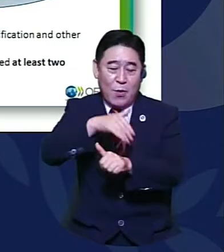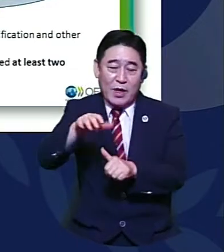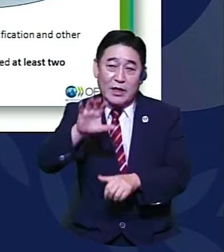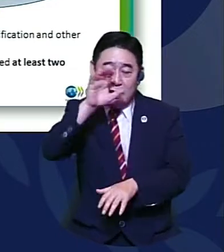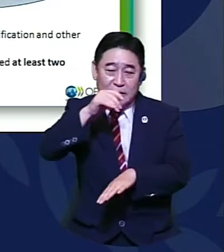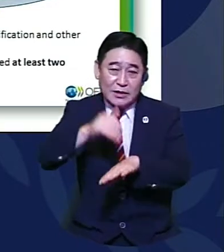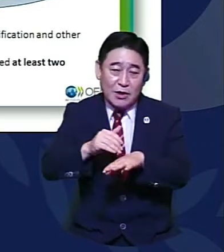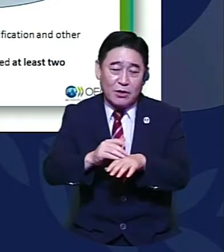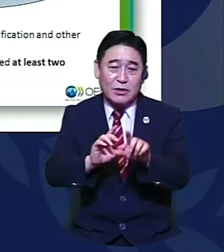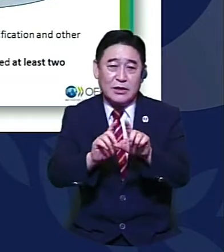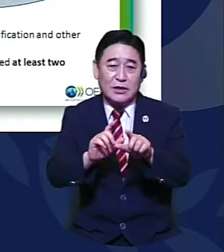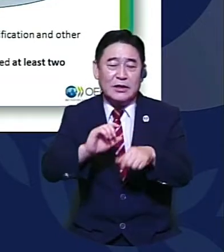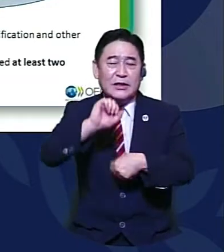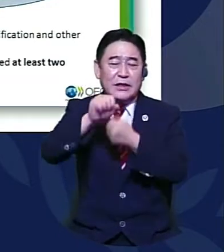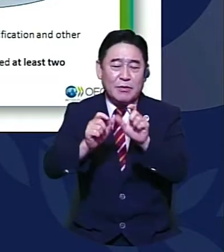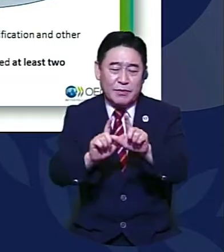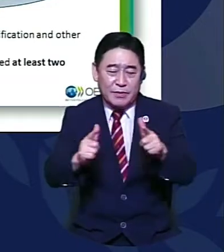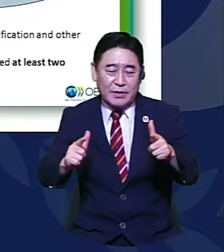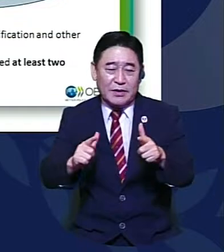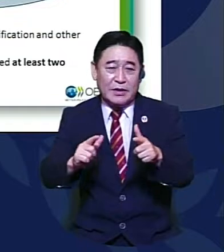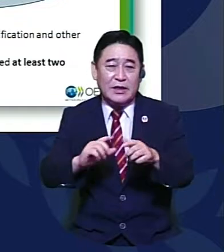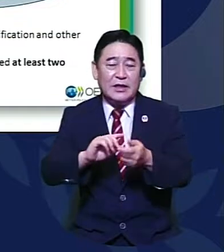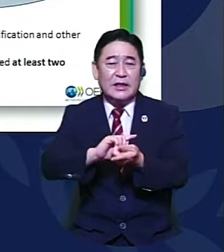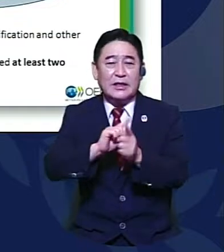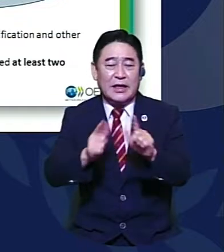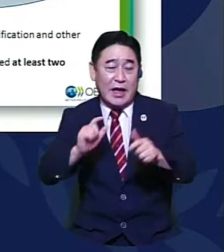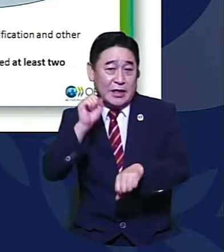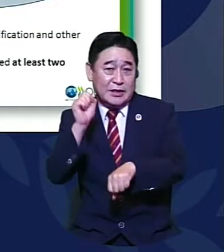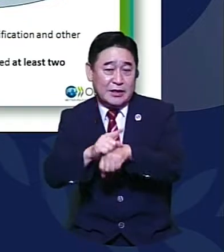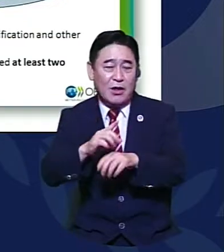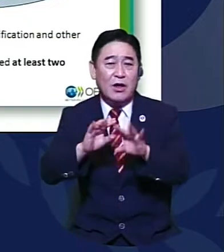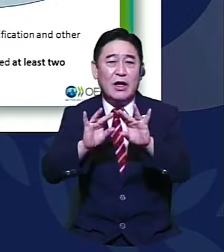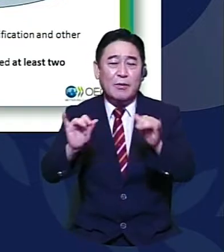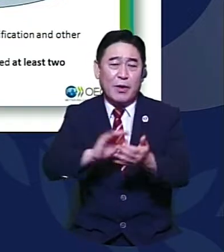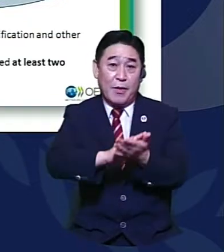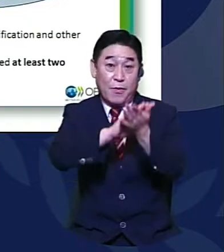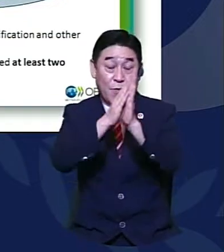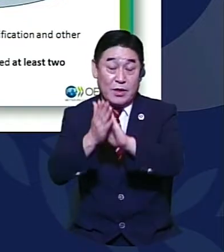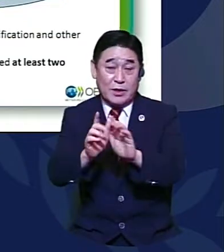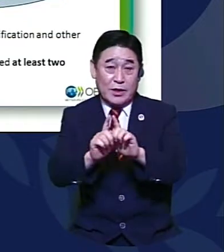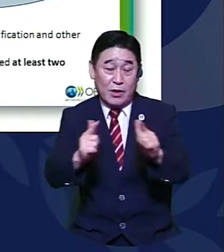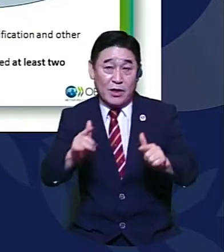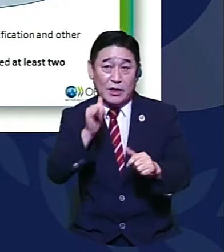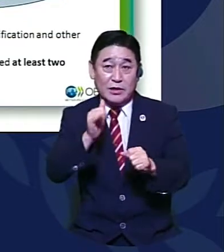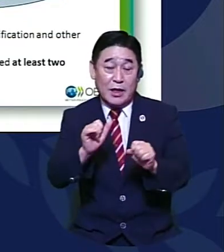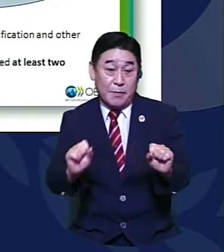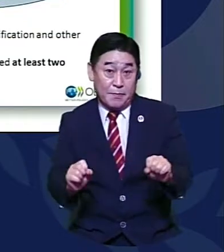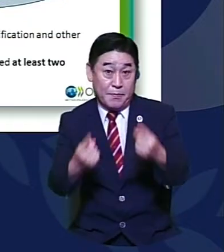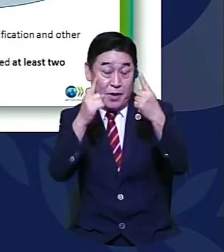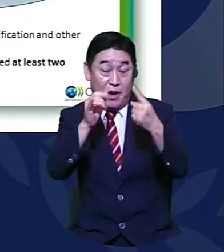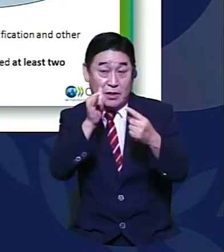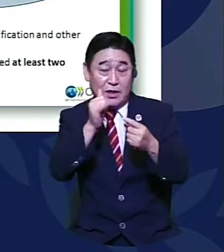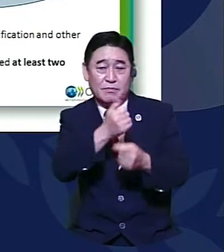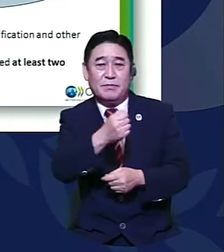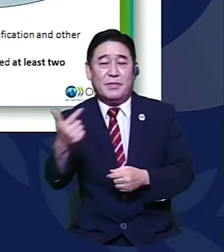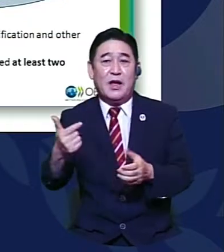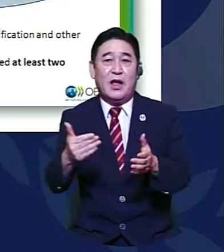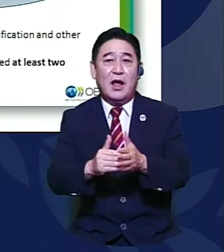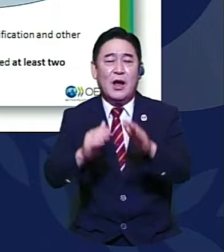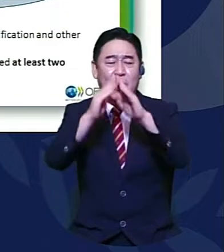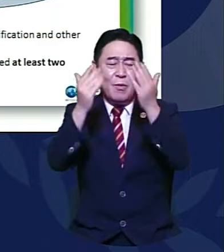desertification. But as you can see here, they mostly overlap. I call all of them together green